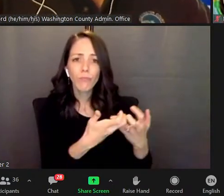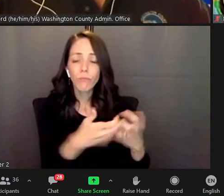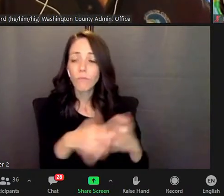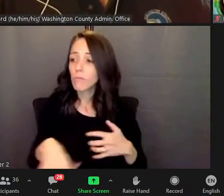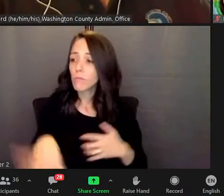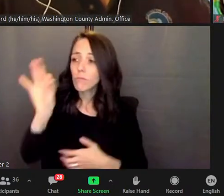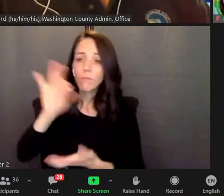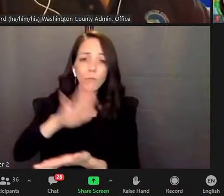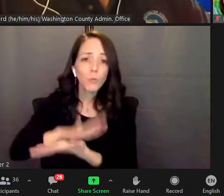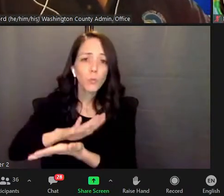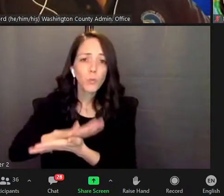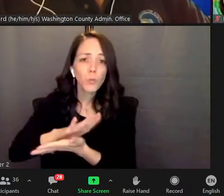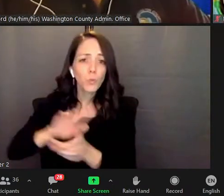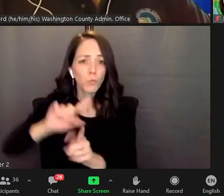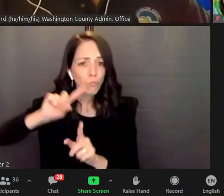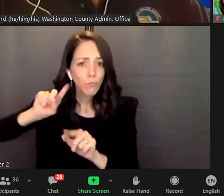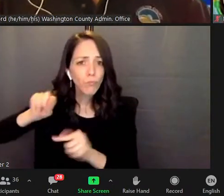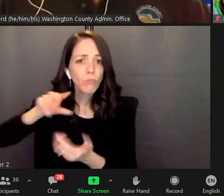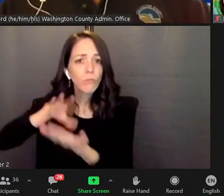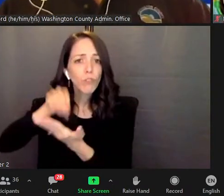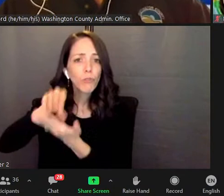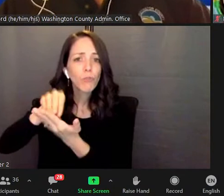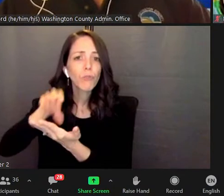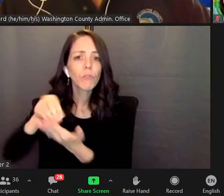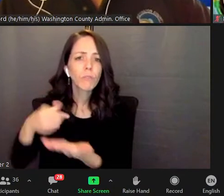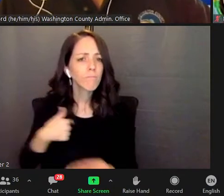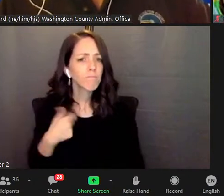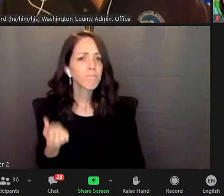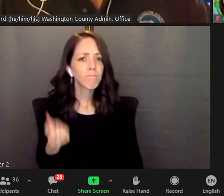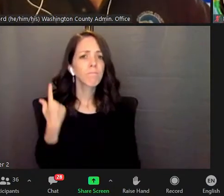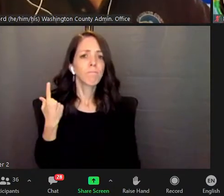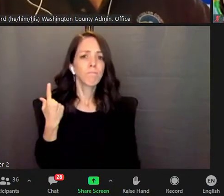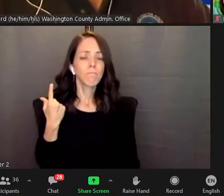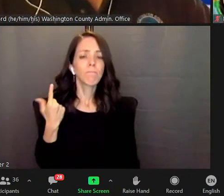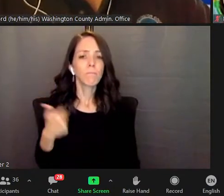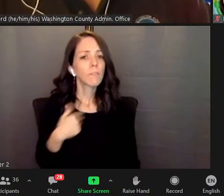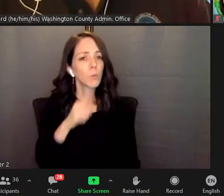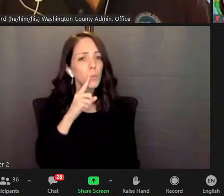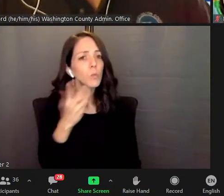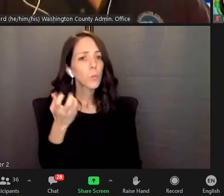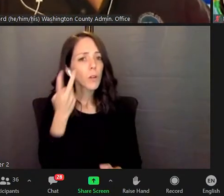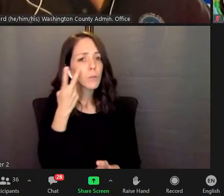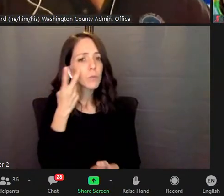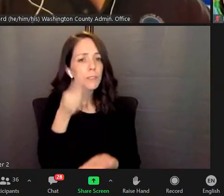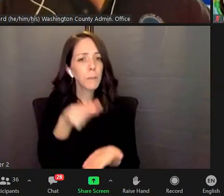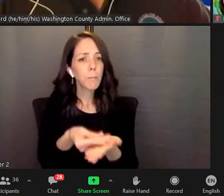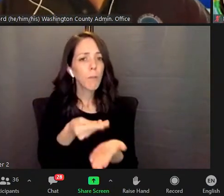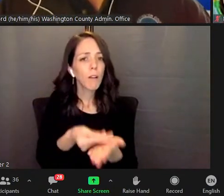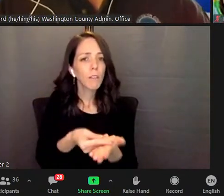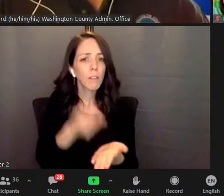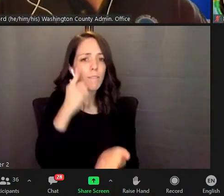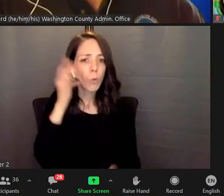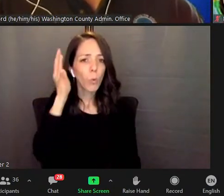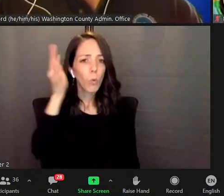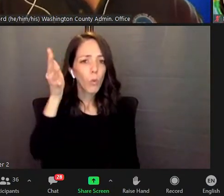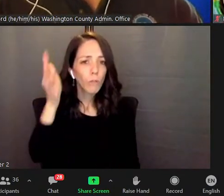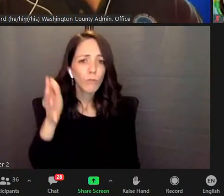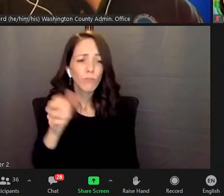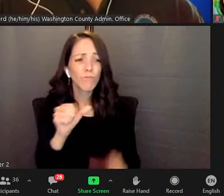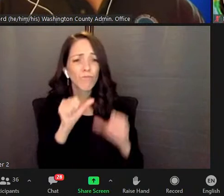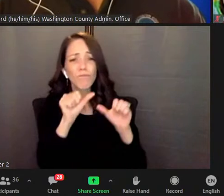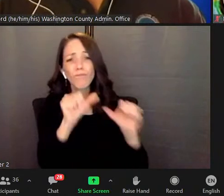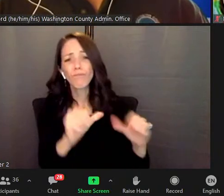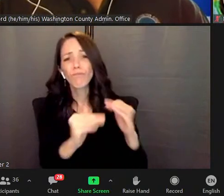we can have them attend. And so I would really like to see money in the future, because we can't sustain this at the federal level. We all